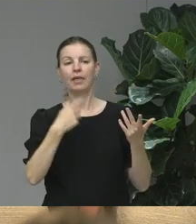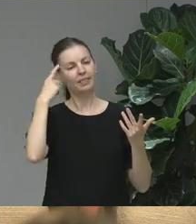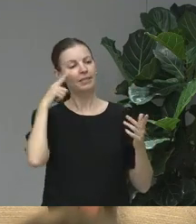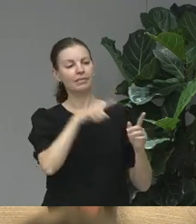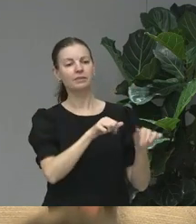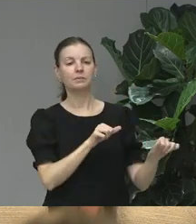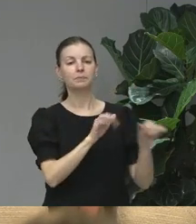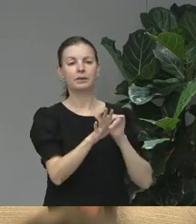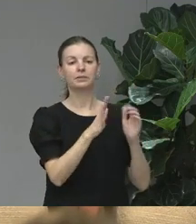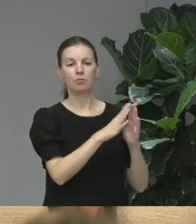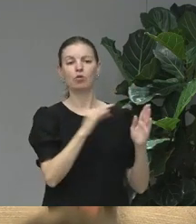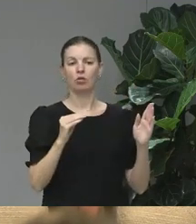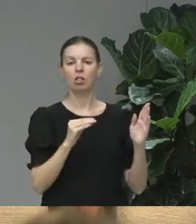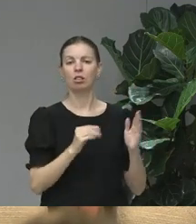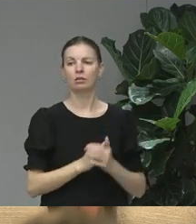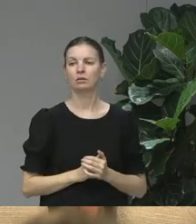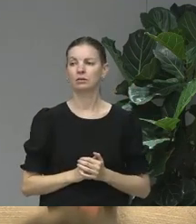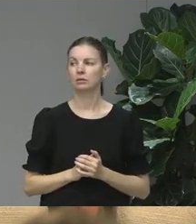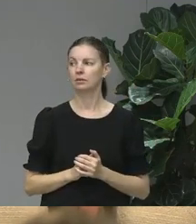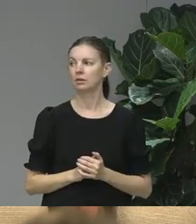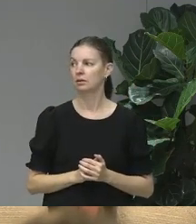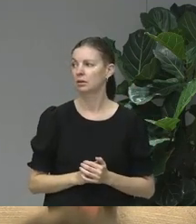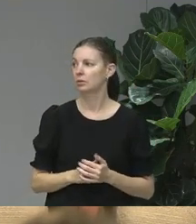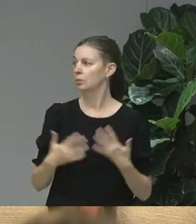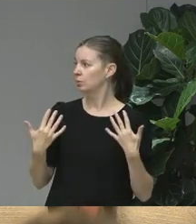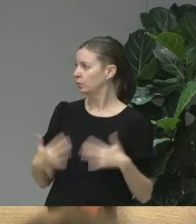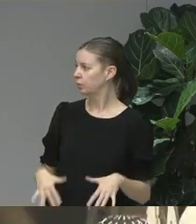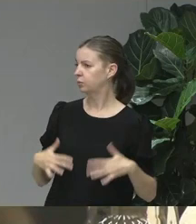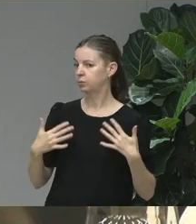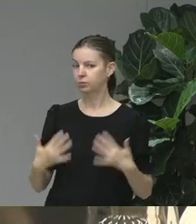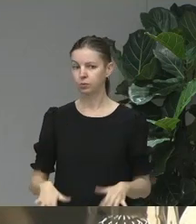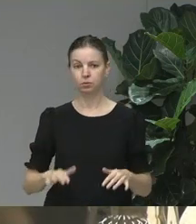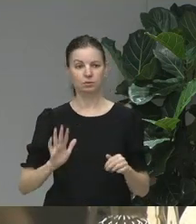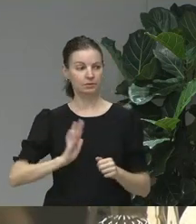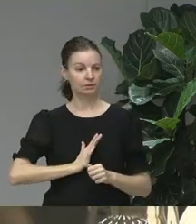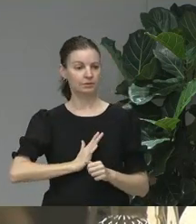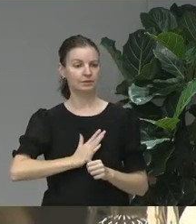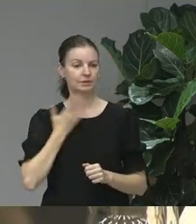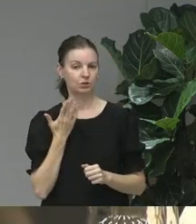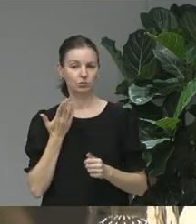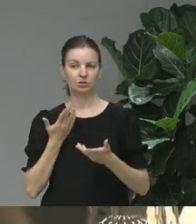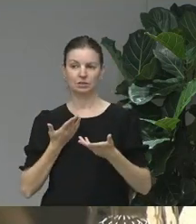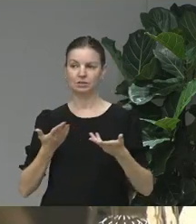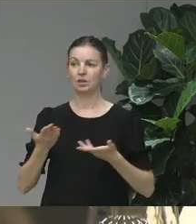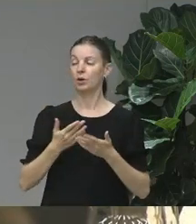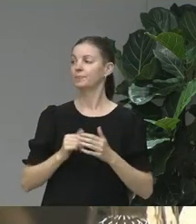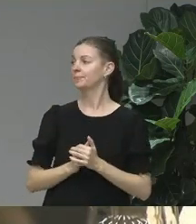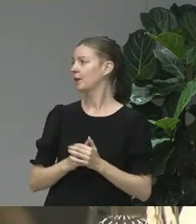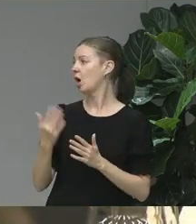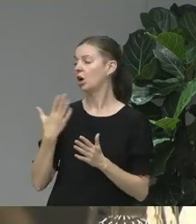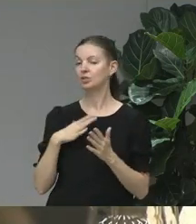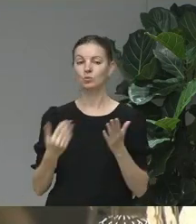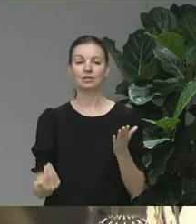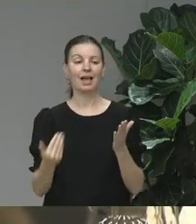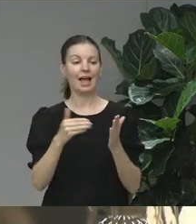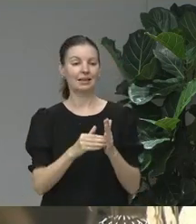most weight behind it. It's been a fascinating discussion, but before we go there... Just going to add, I mean,